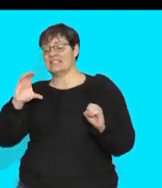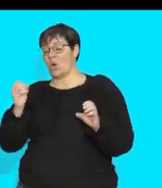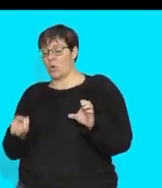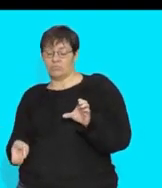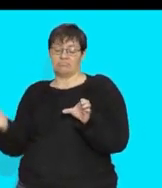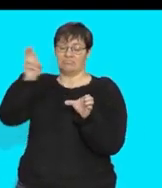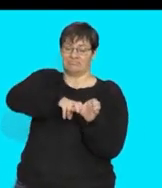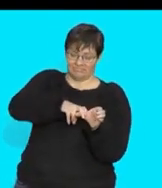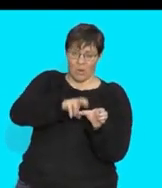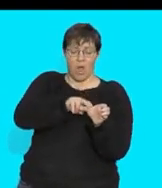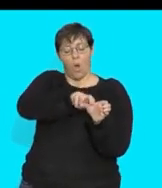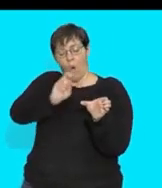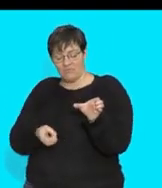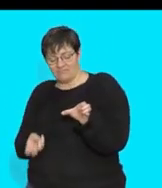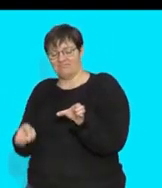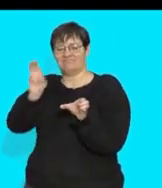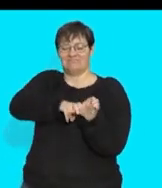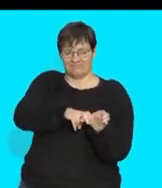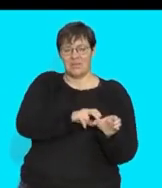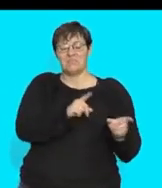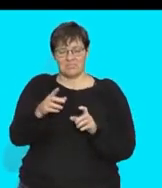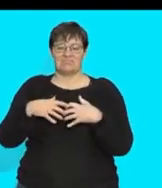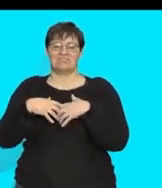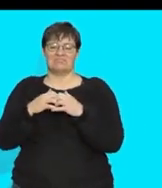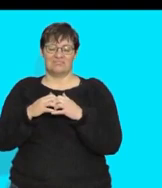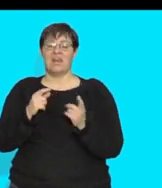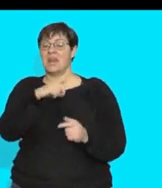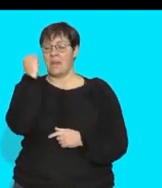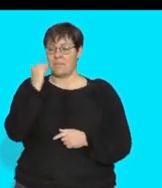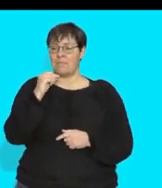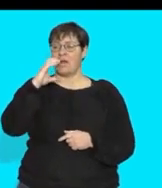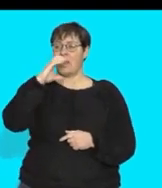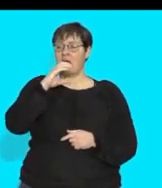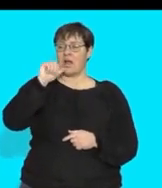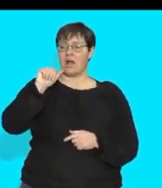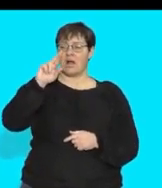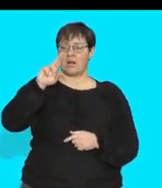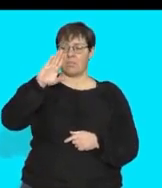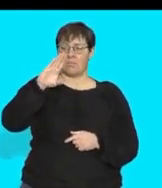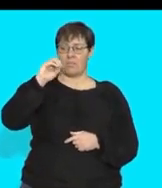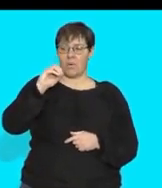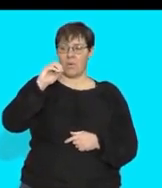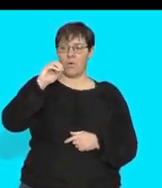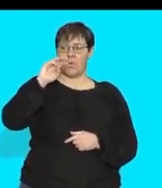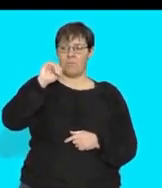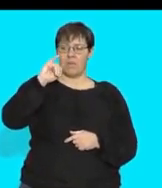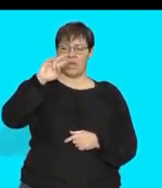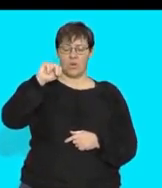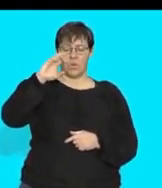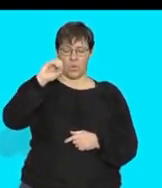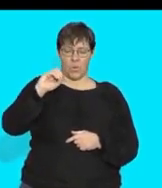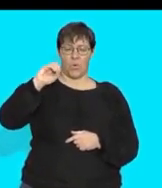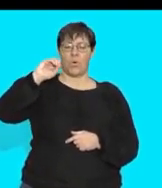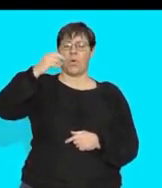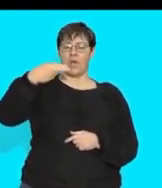the hemoglobin, forming this compound called carbaminohemoglobin. We also looked at this concept that